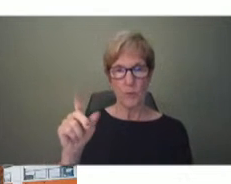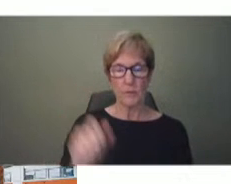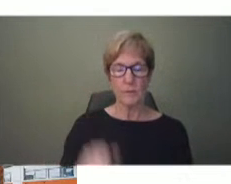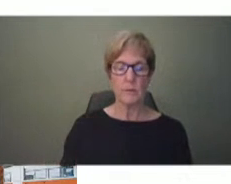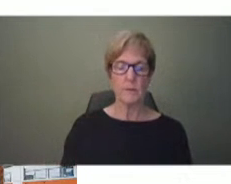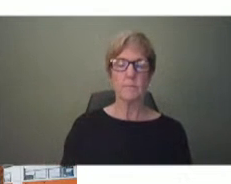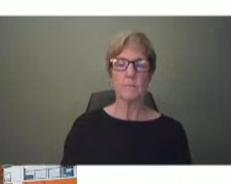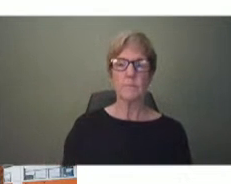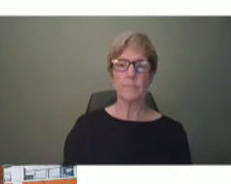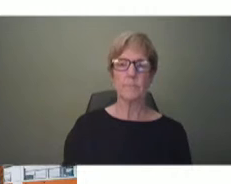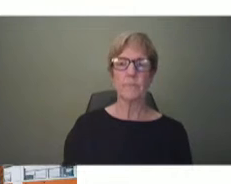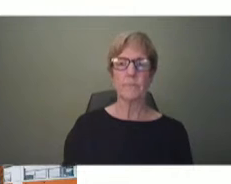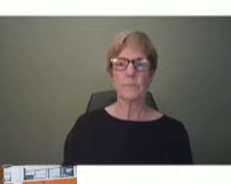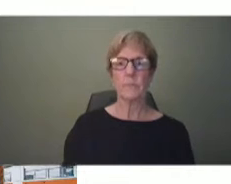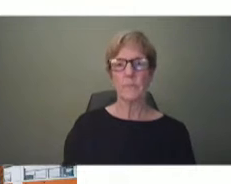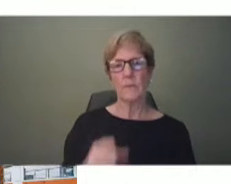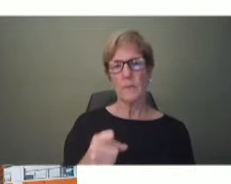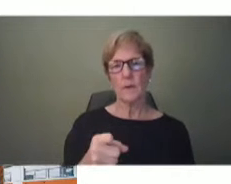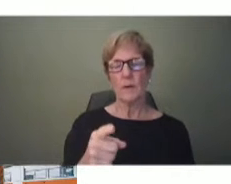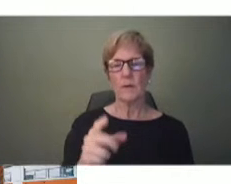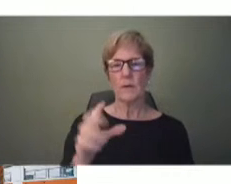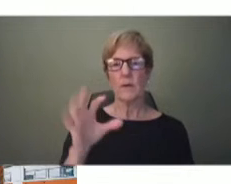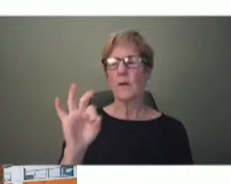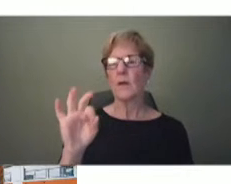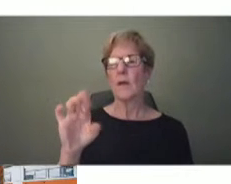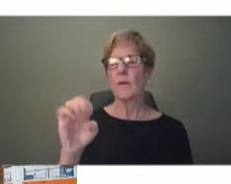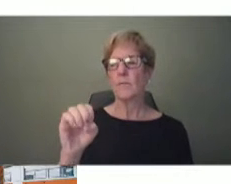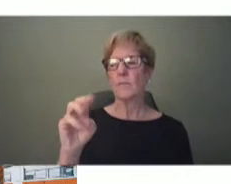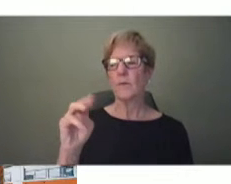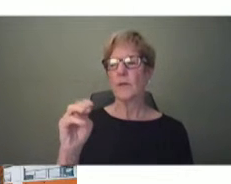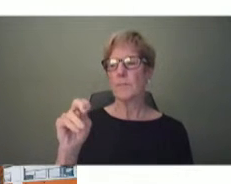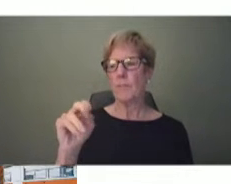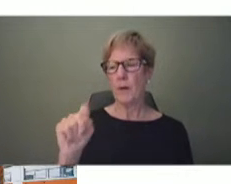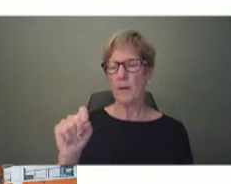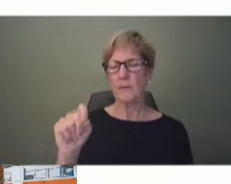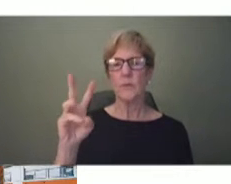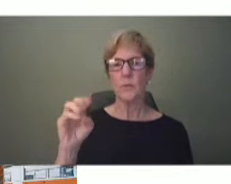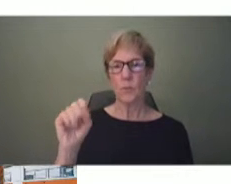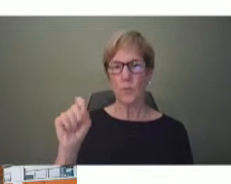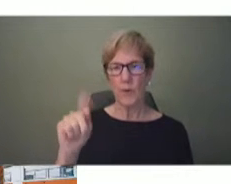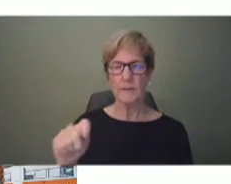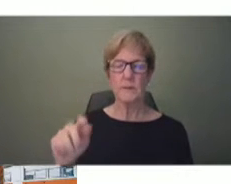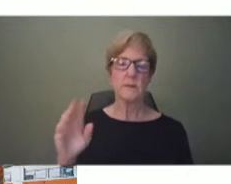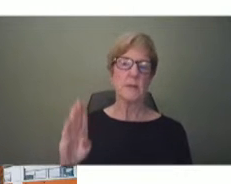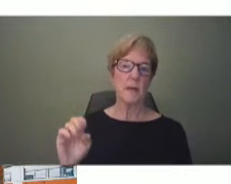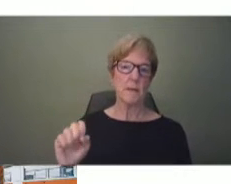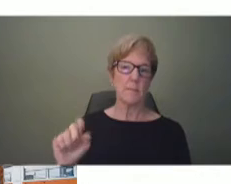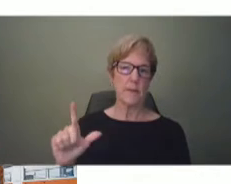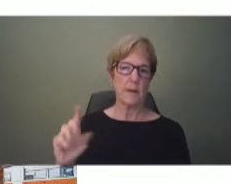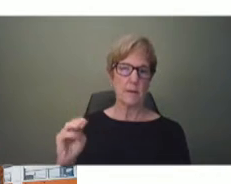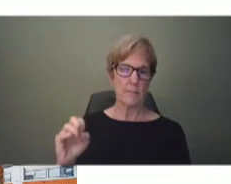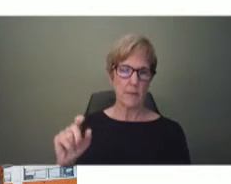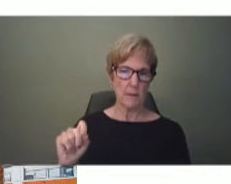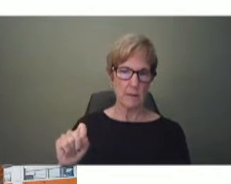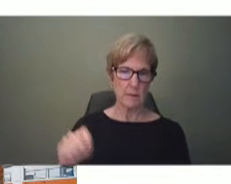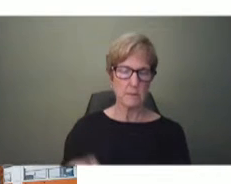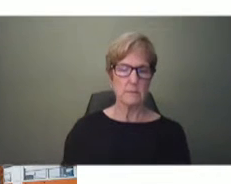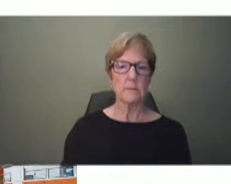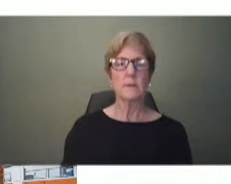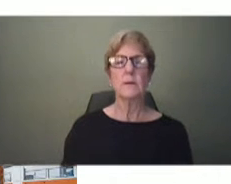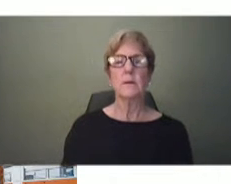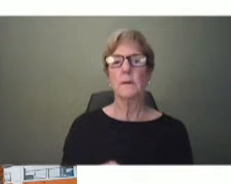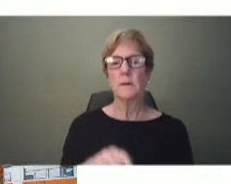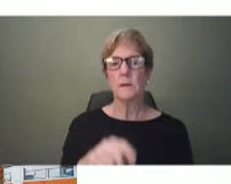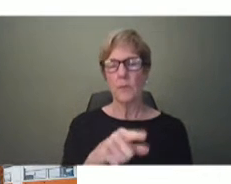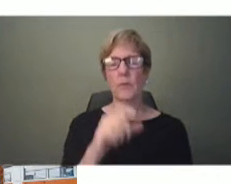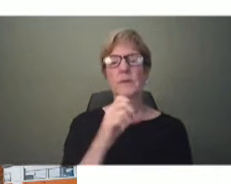uh uh three more West area Belmont and there one uh SW runroad uh in South